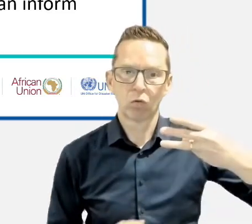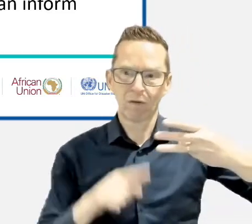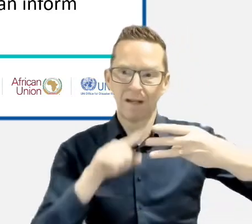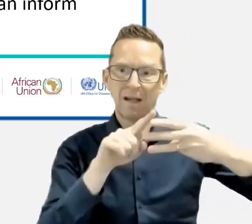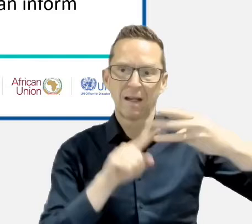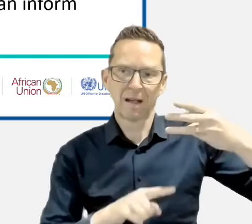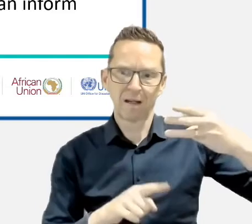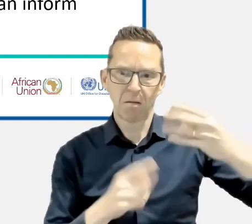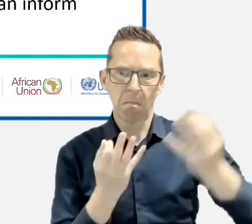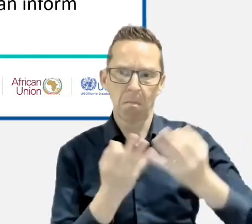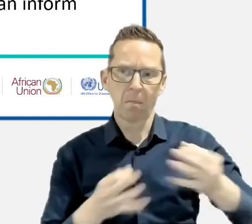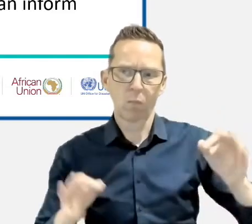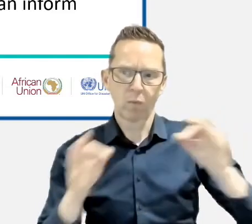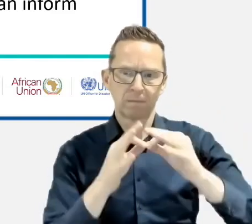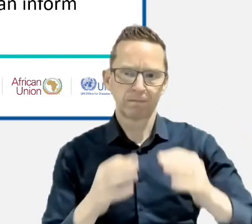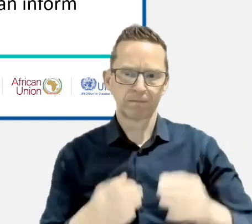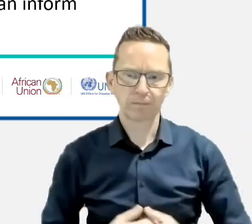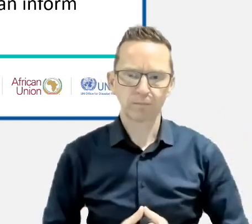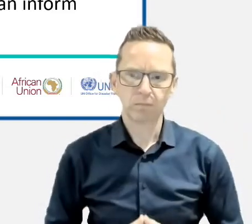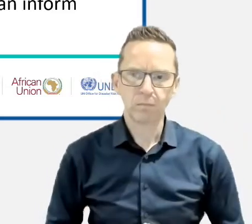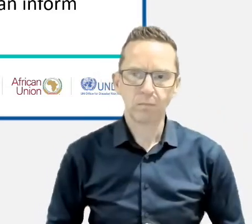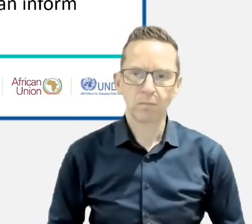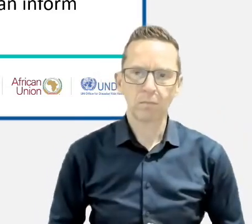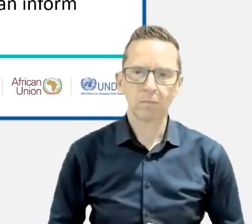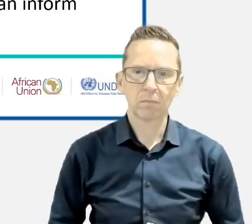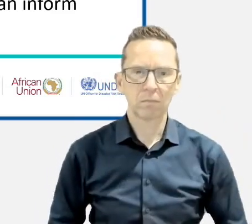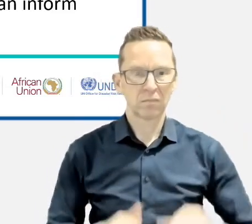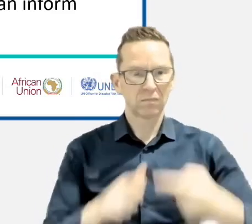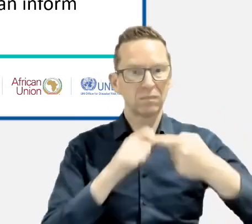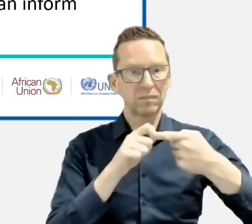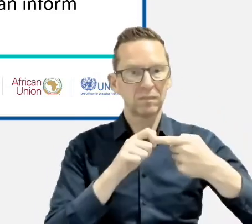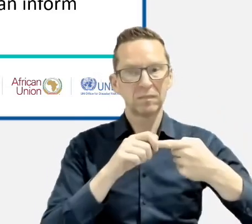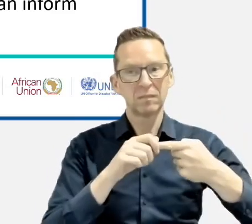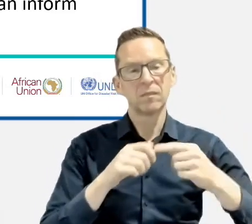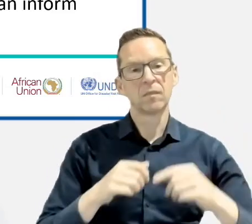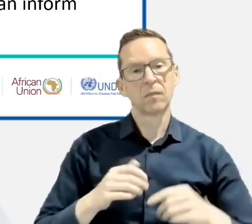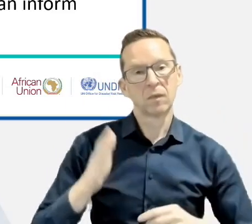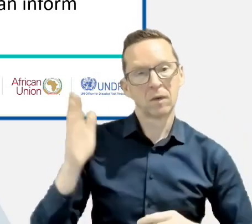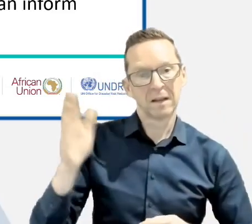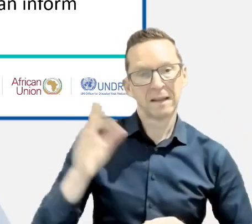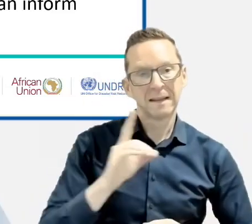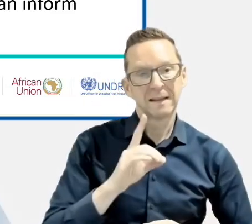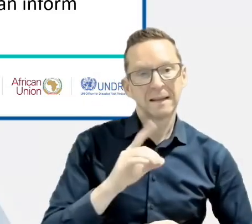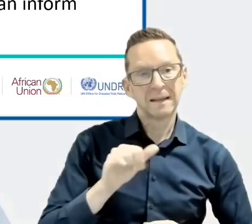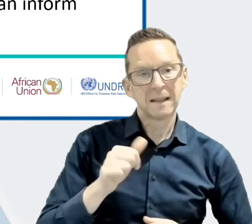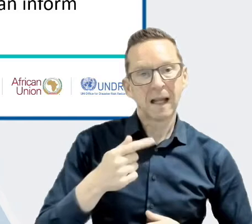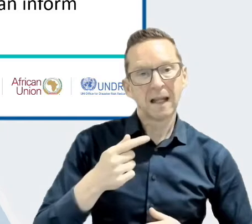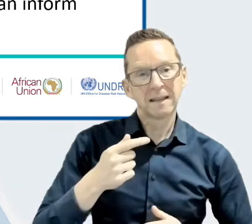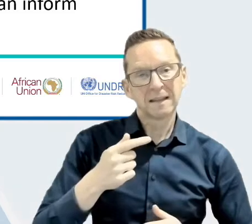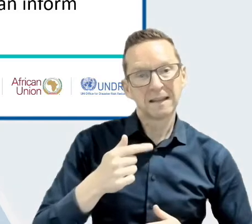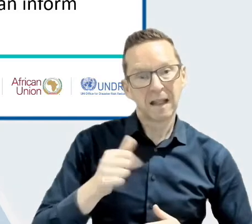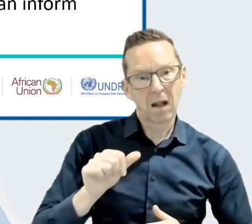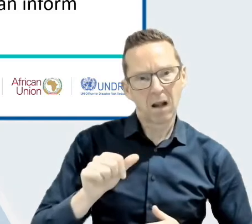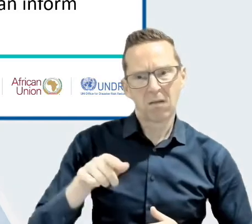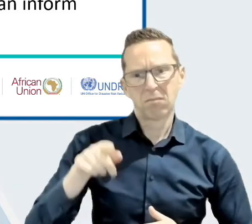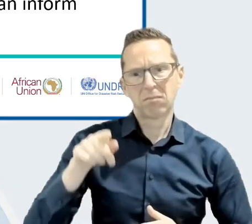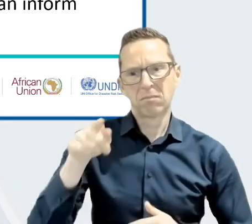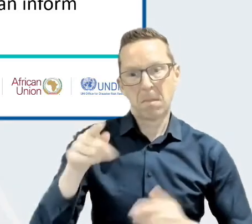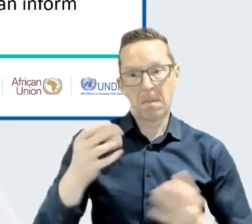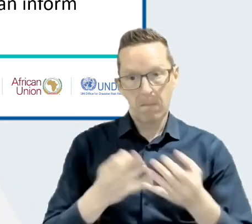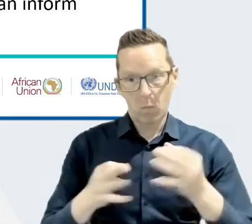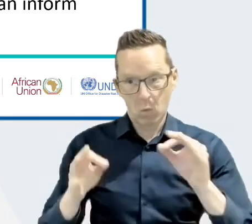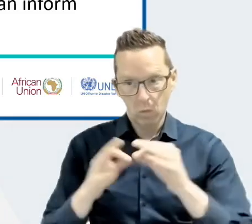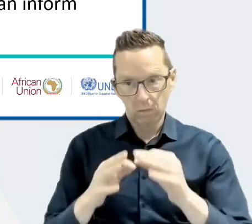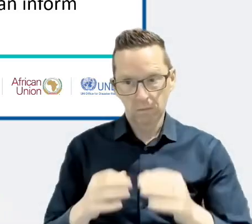and the chair has already highlighted this in his opening remarks. Data is wonderful, but if it is squirreled